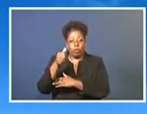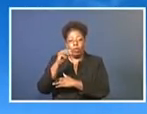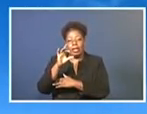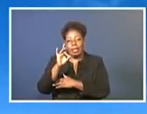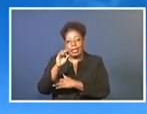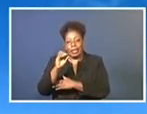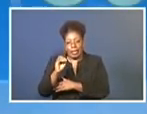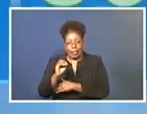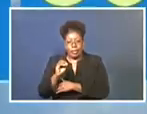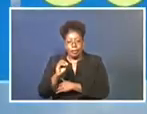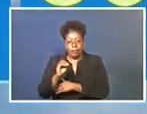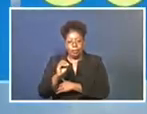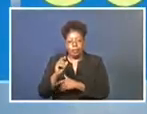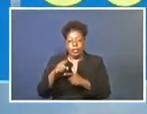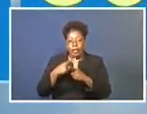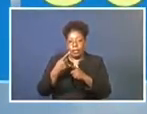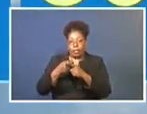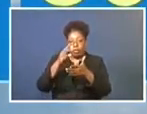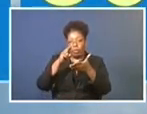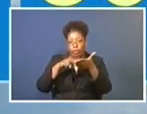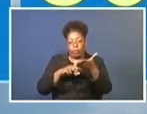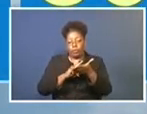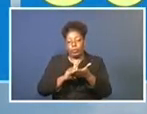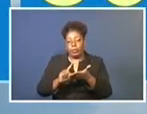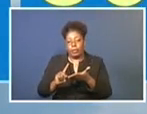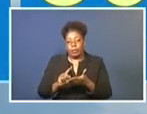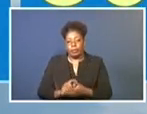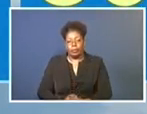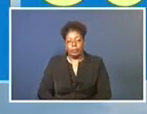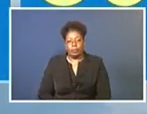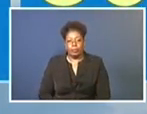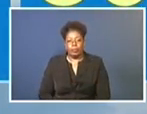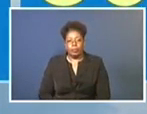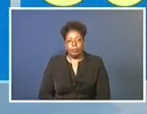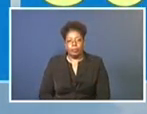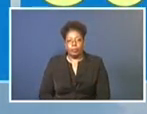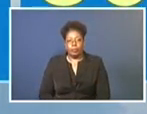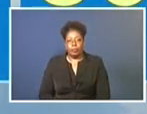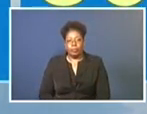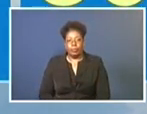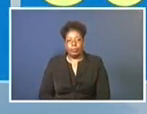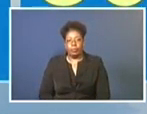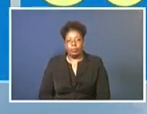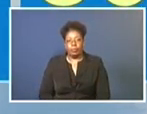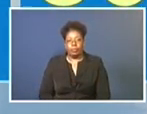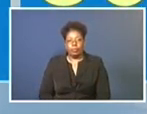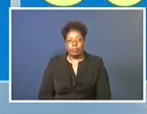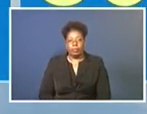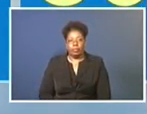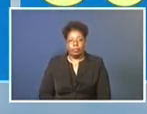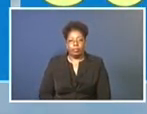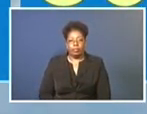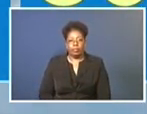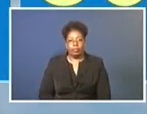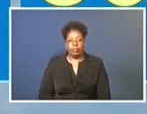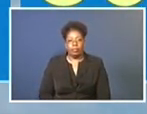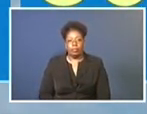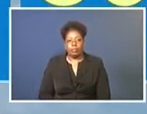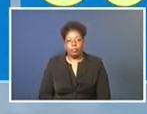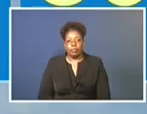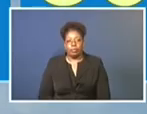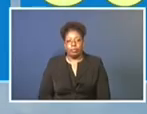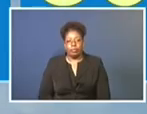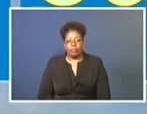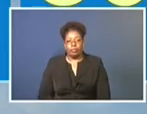up to about 80 degrees. And your extended weather forecast, lots of sunshine returning to the forecast, taking us right into the weekend.